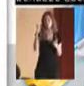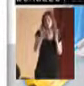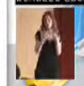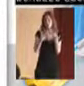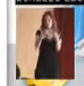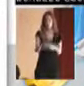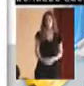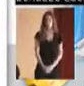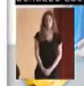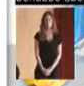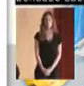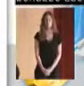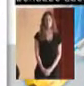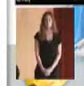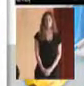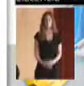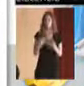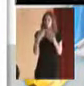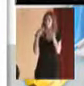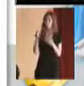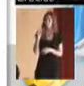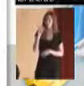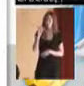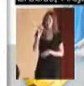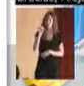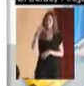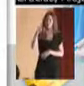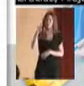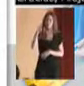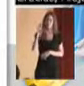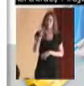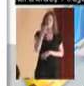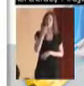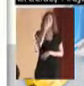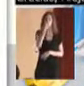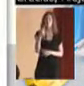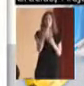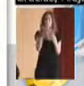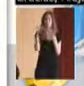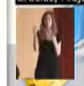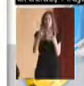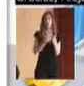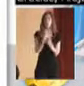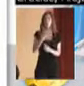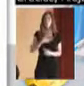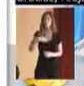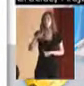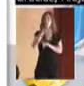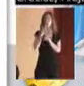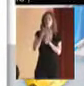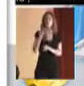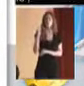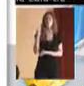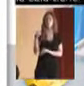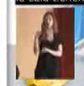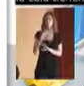very much for your attention. Muchas gracias, Alejandro. Sí, ahora entre los participantes. Thank you very much. Alejandro, I don't know